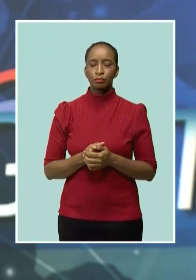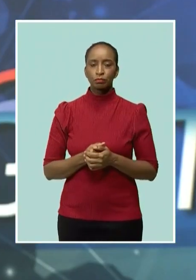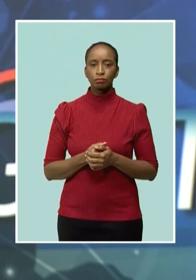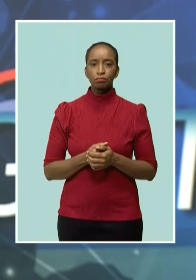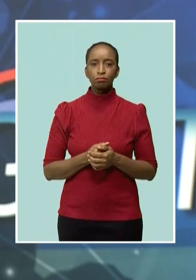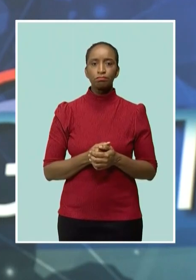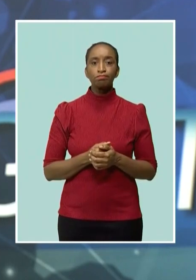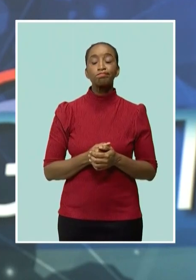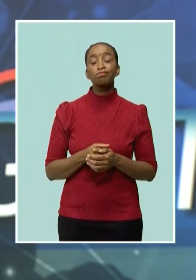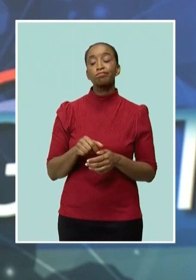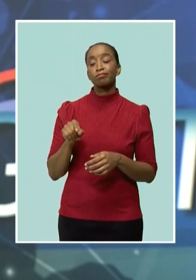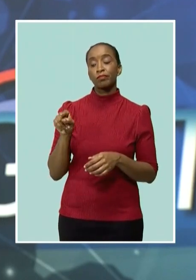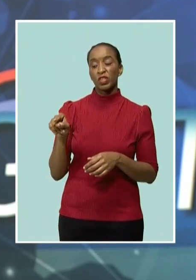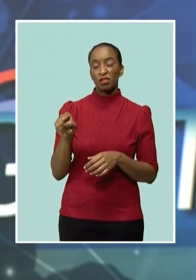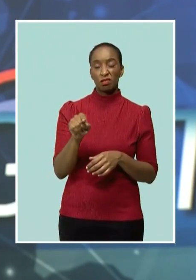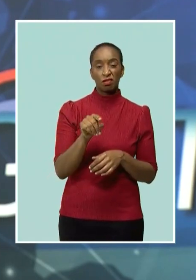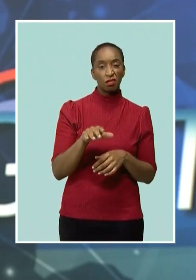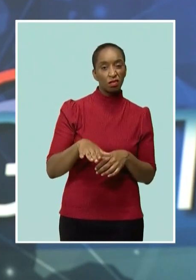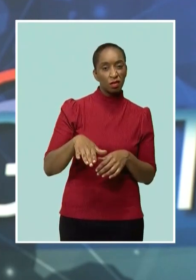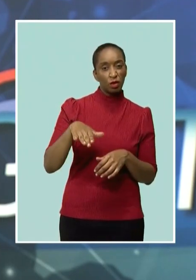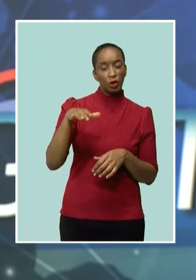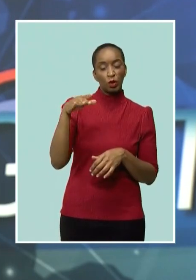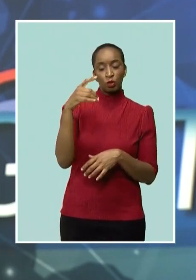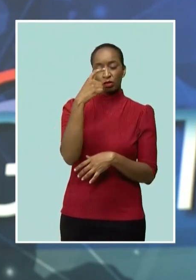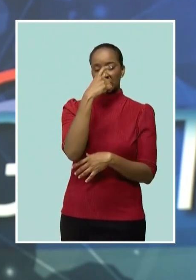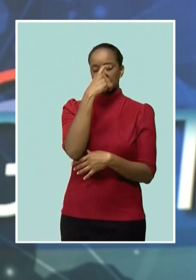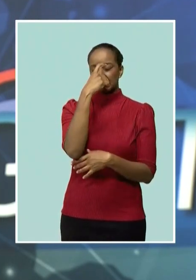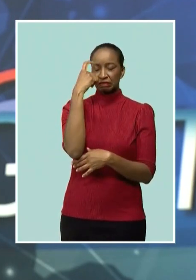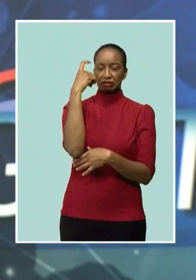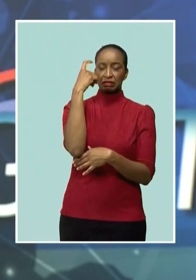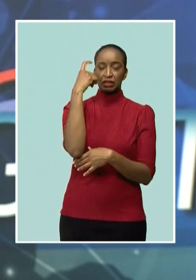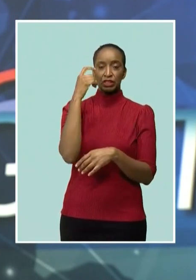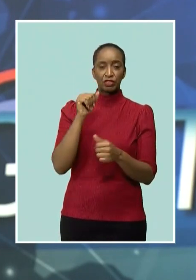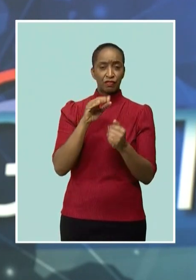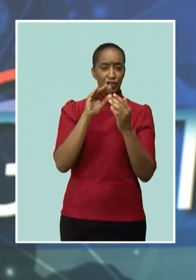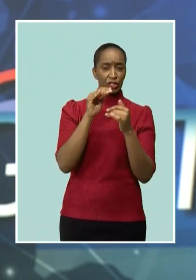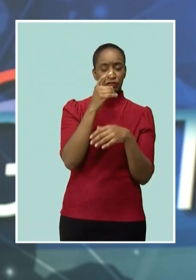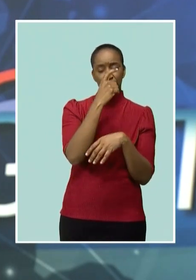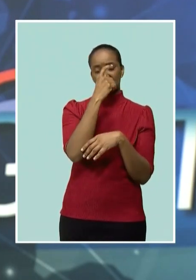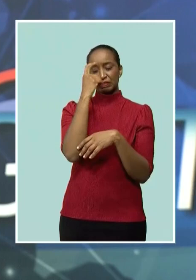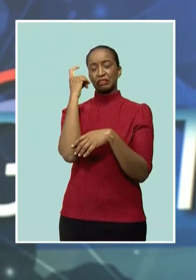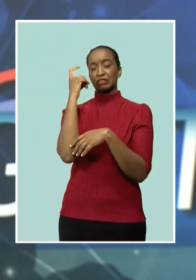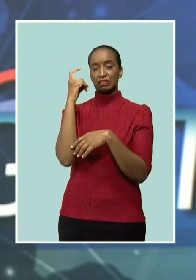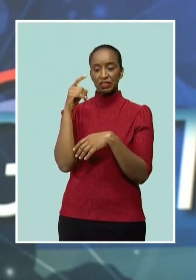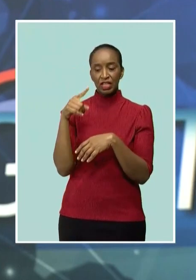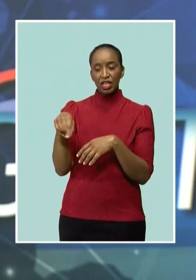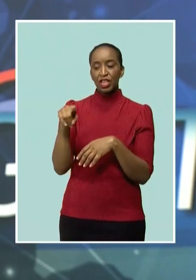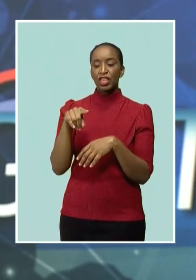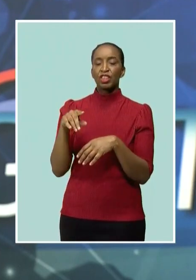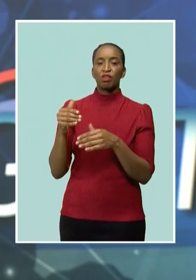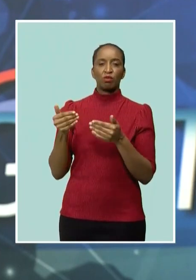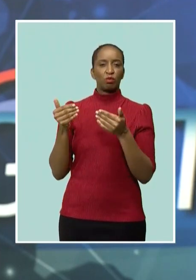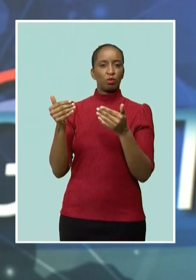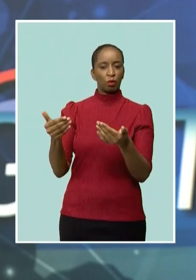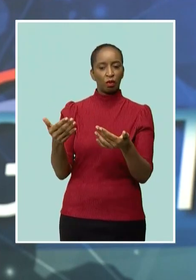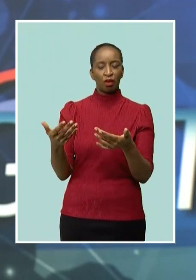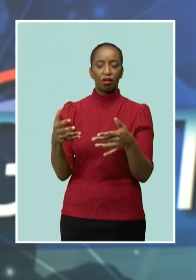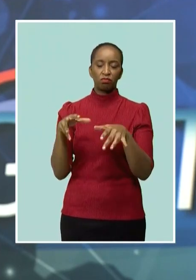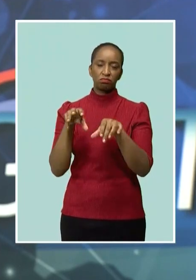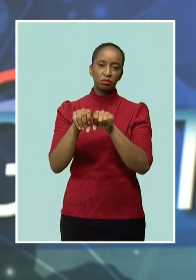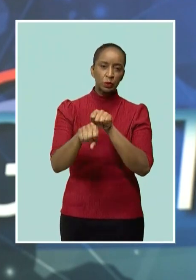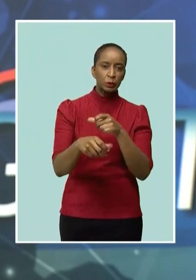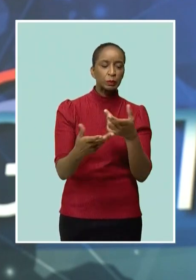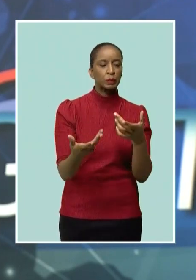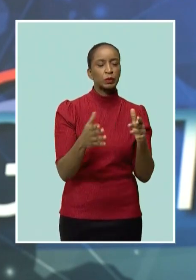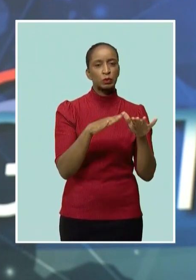life experiences of a number of sex offenders often act as triggers for their crimes. That's according to Acting Chief Probation Officer